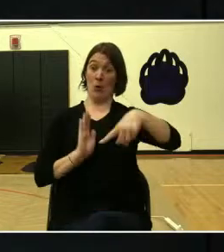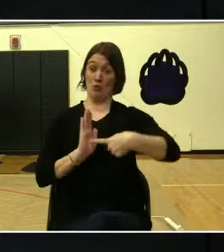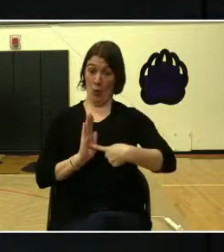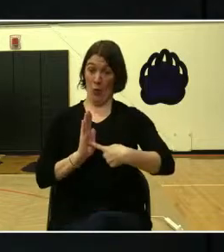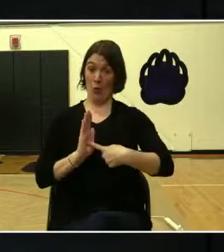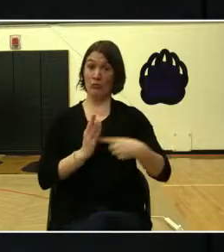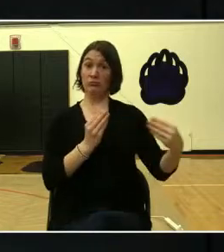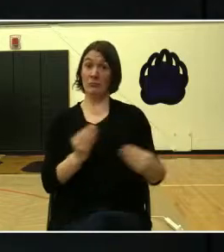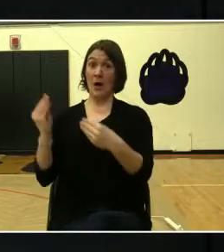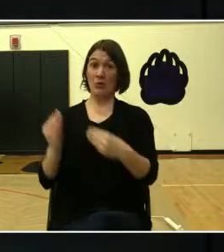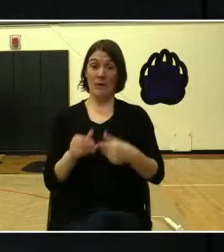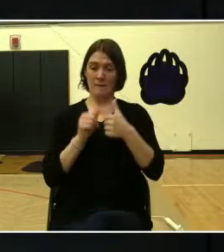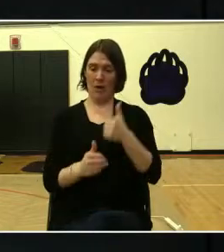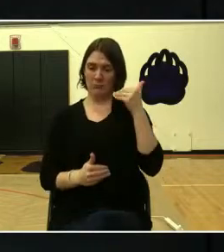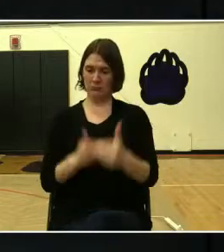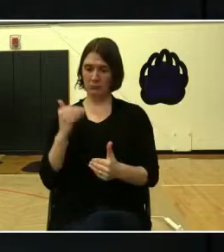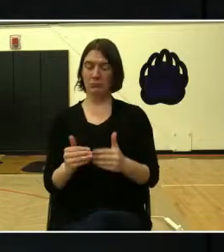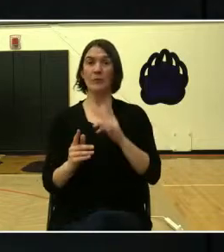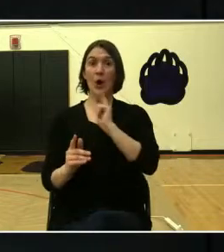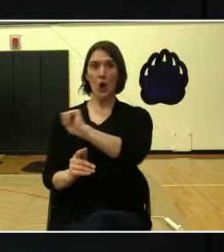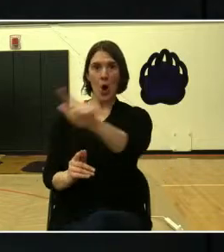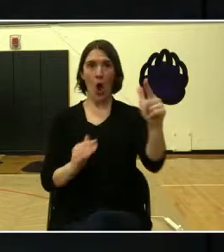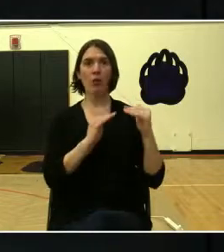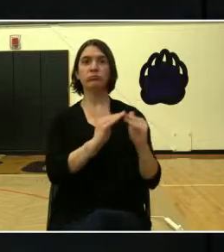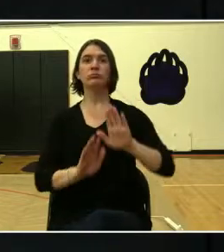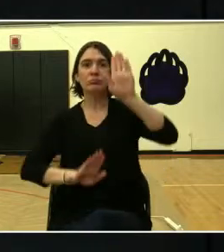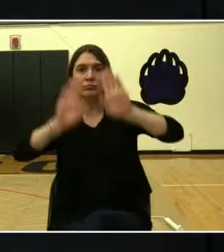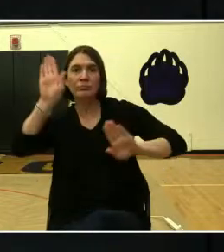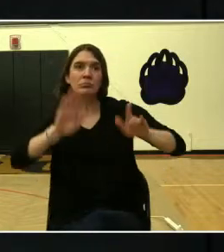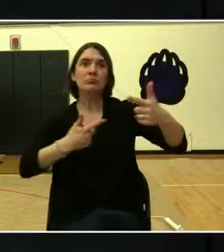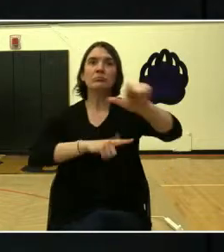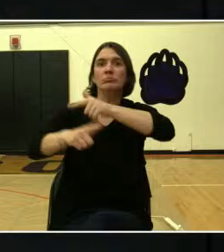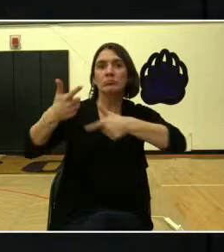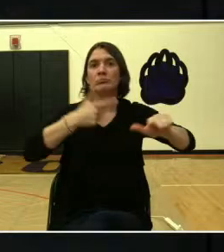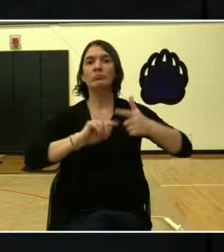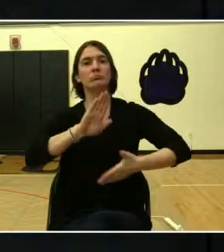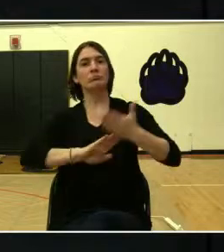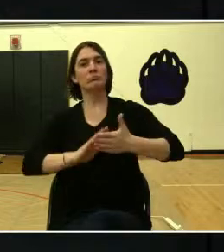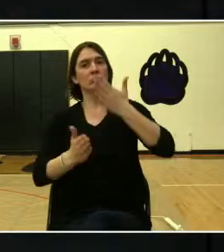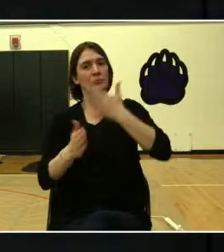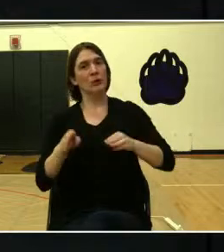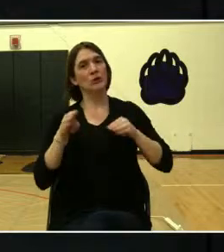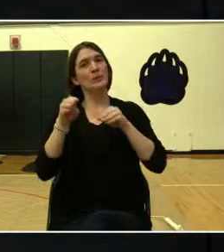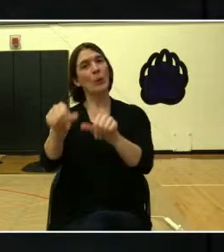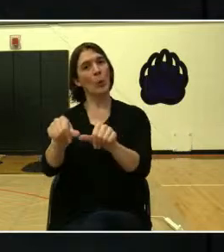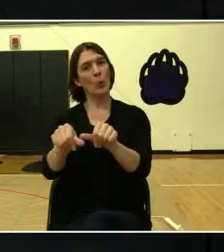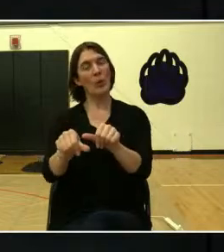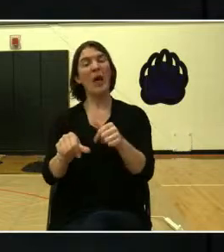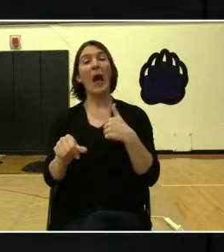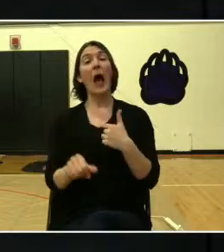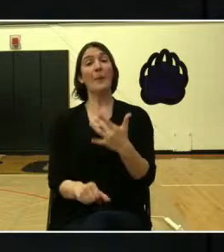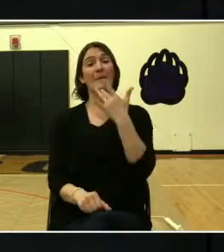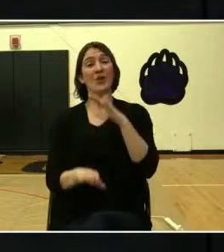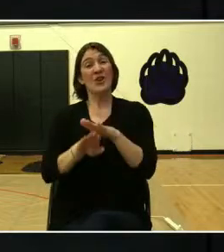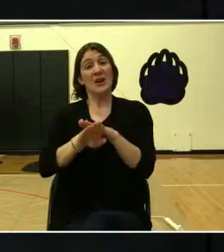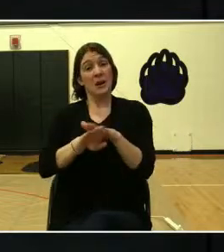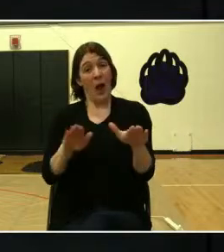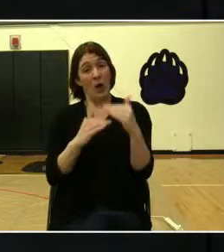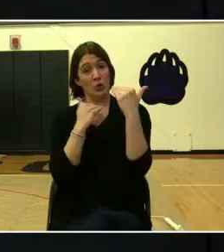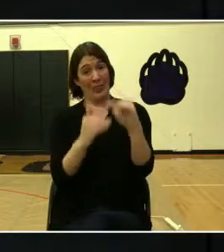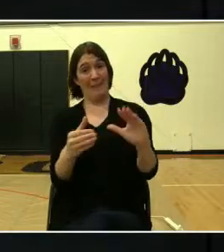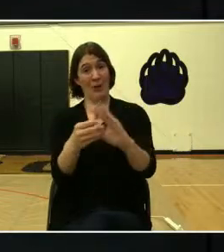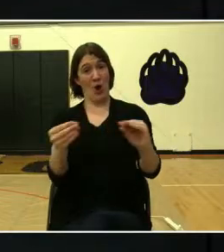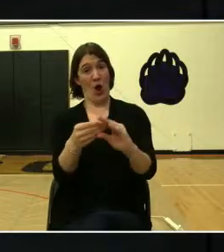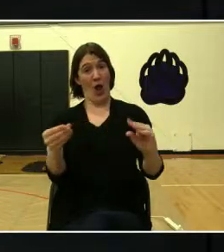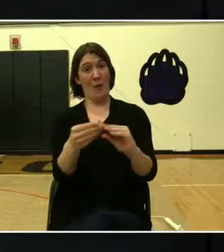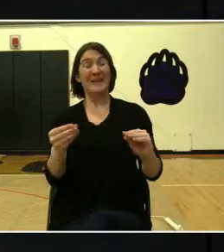moderator is to make sure that all voices are heard and the meeting is to run effectively I strongly prefer not to limit member